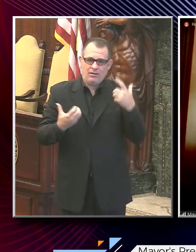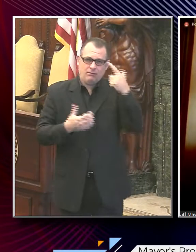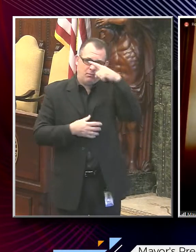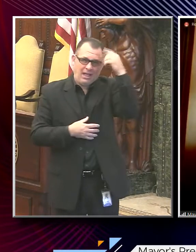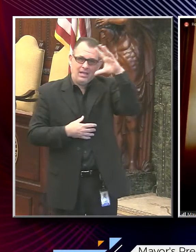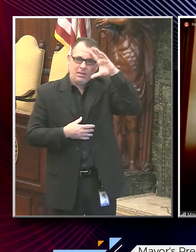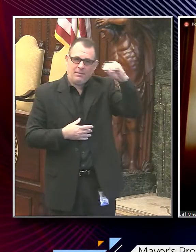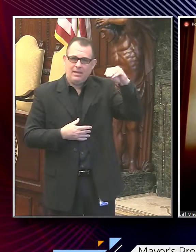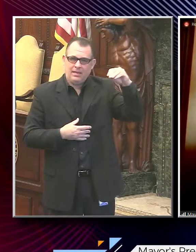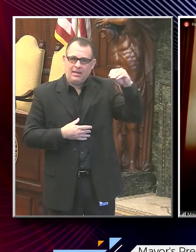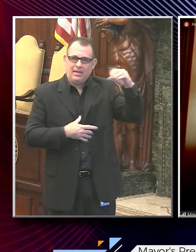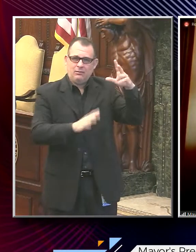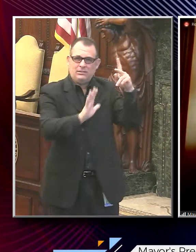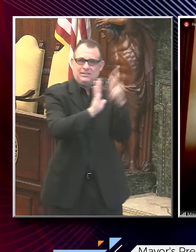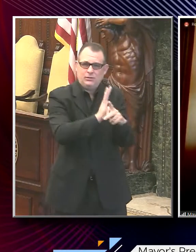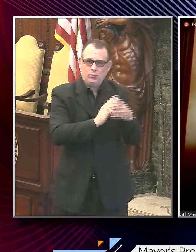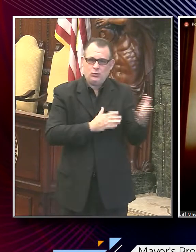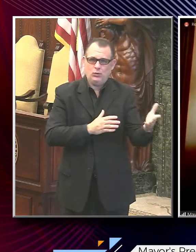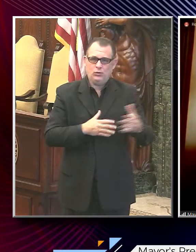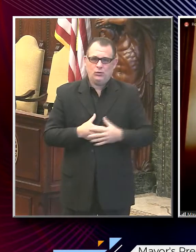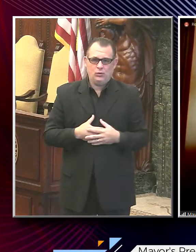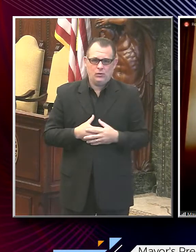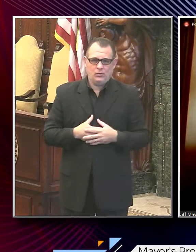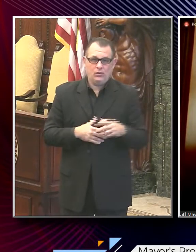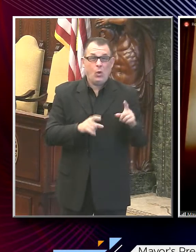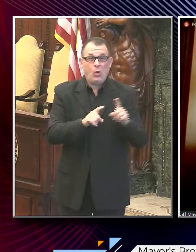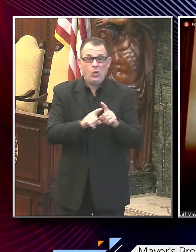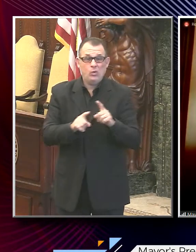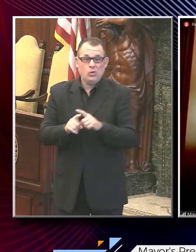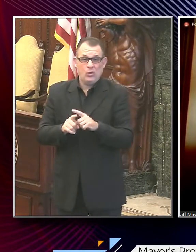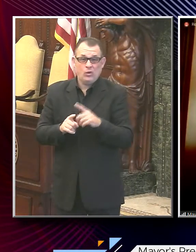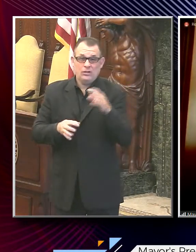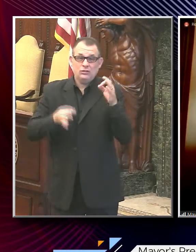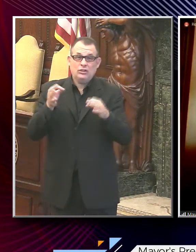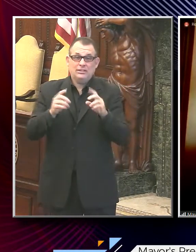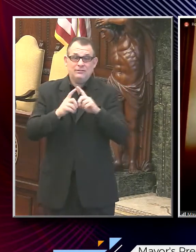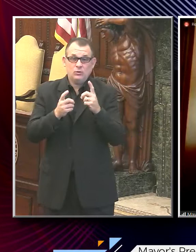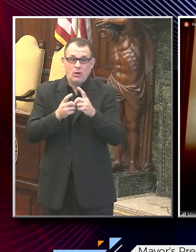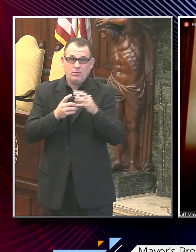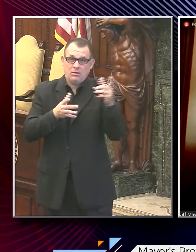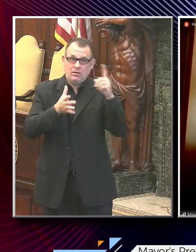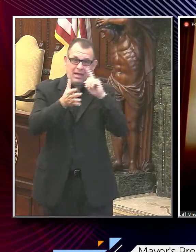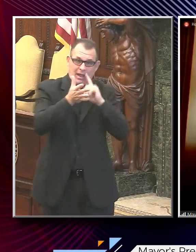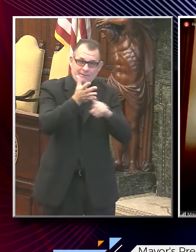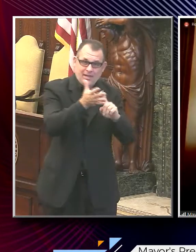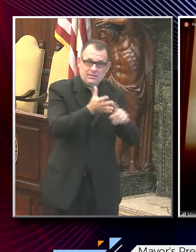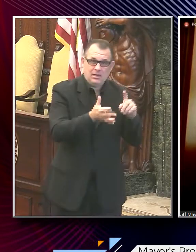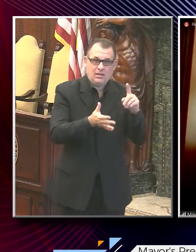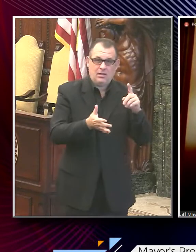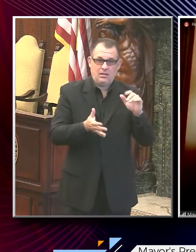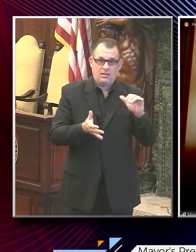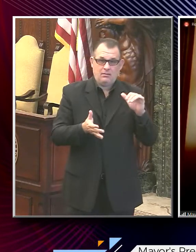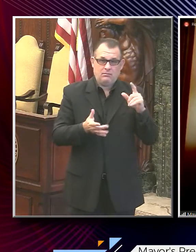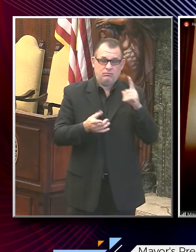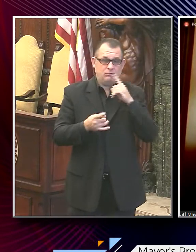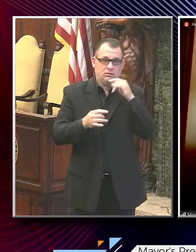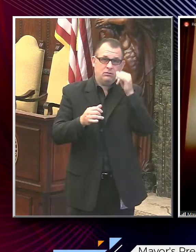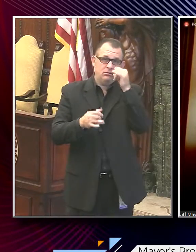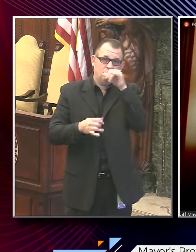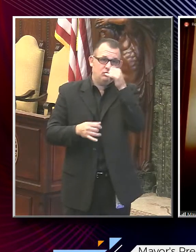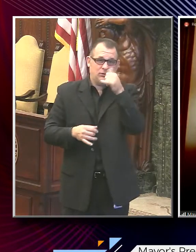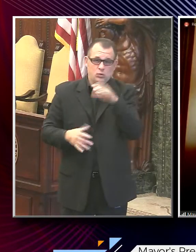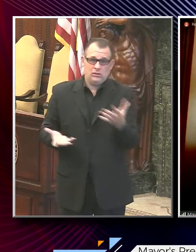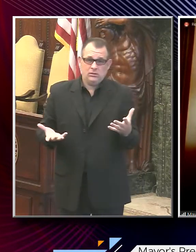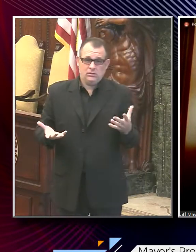down at the hands of police. Even though the Justice Department has opened an investigation into this heinous act, we cannot continue to wait for the White House to